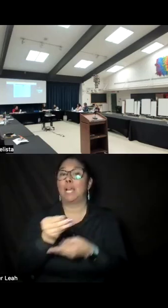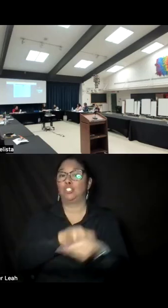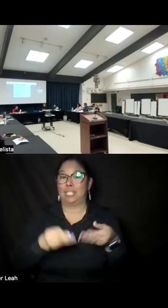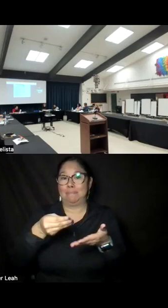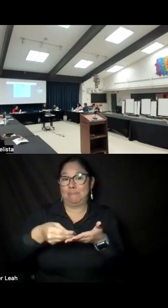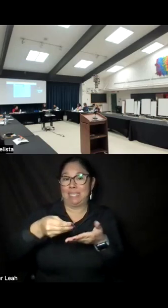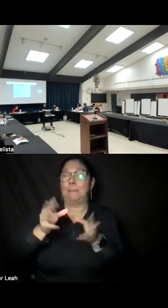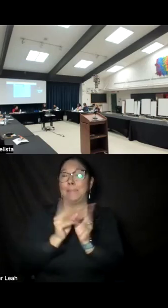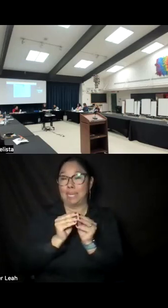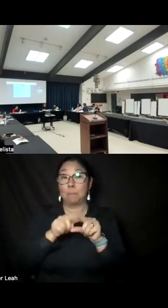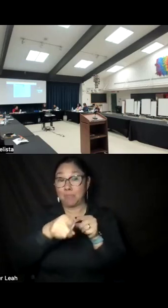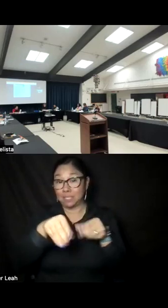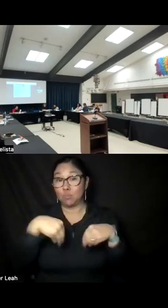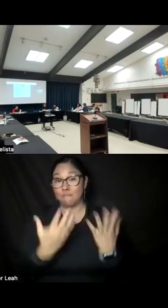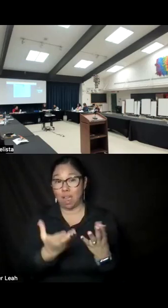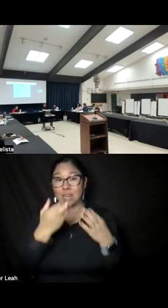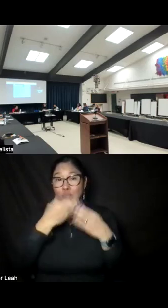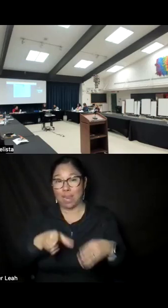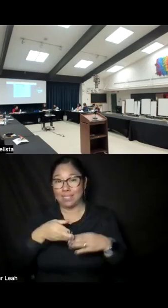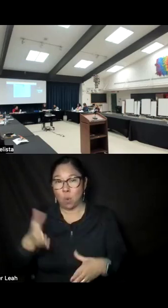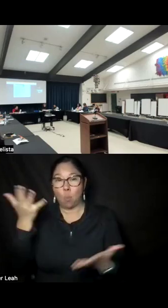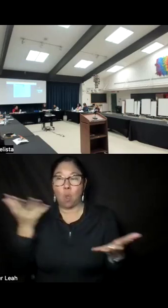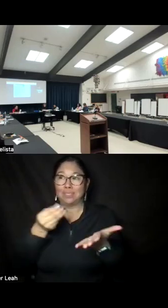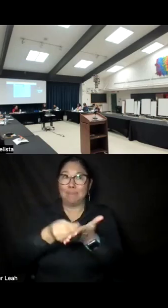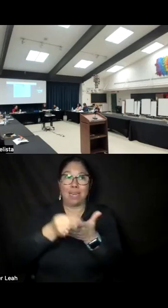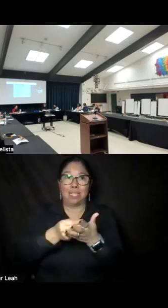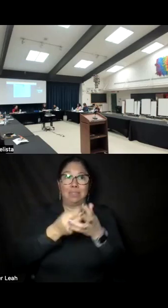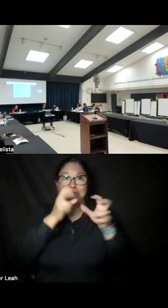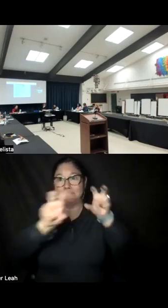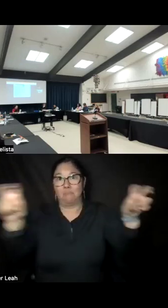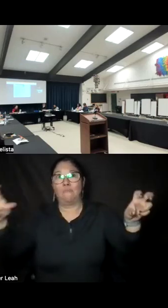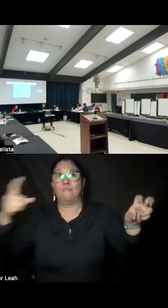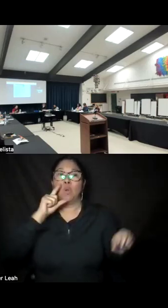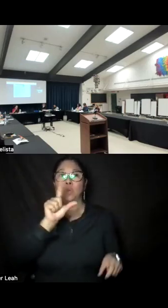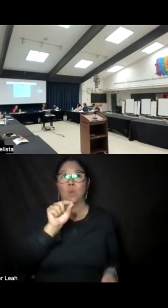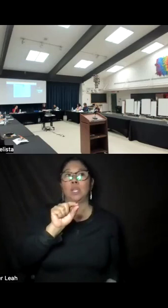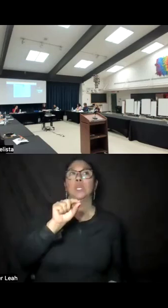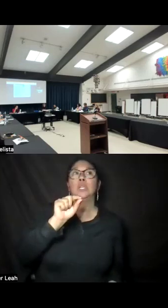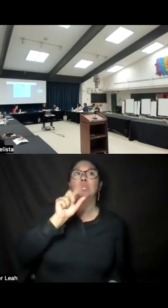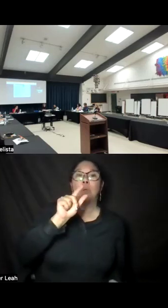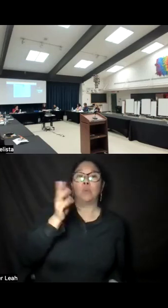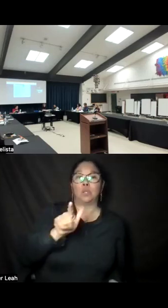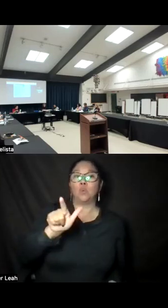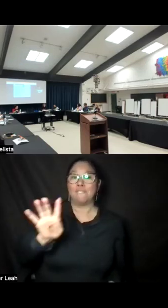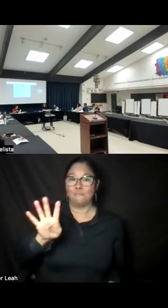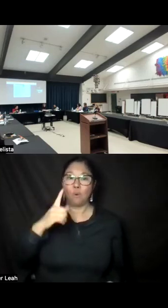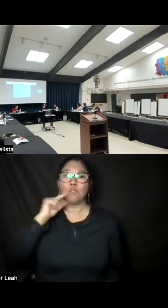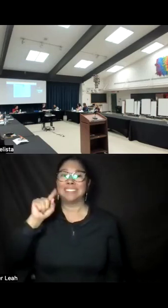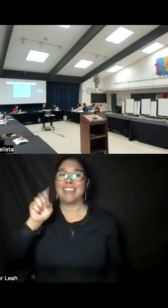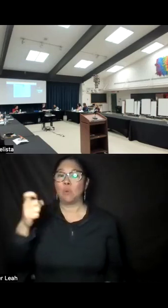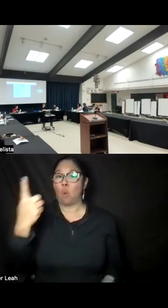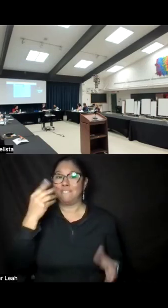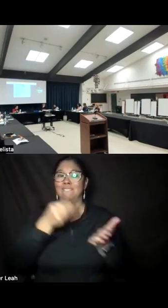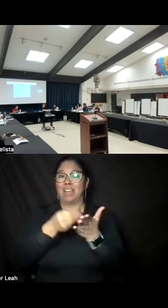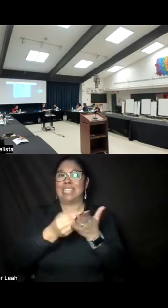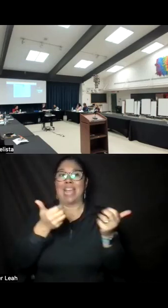this is providing us the breakdown of what is budgeted in the 23-24 budget for the Title I funds and what categories.